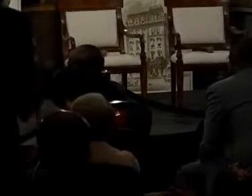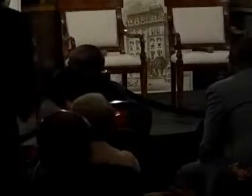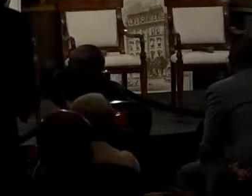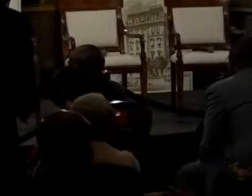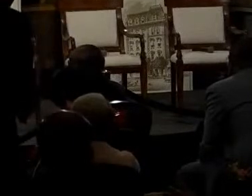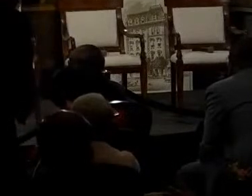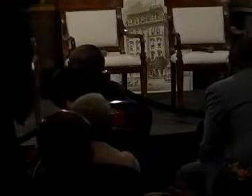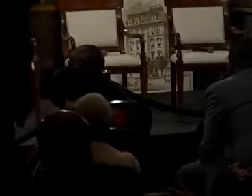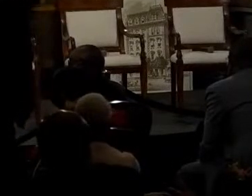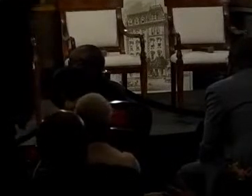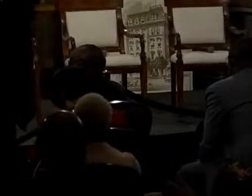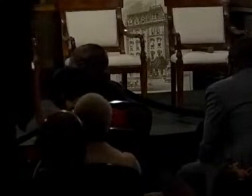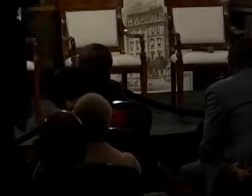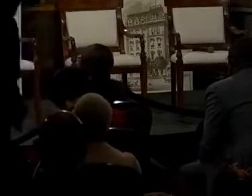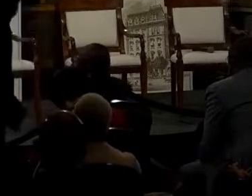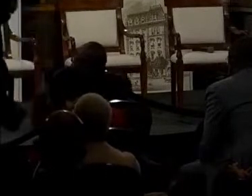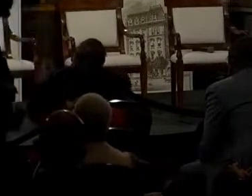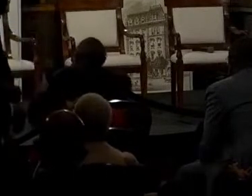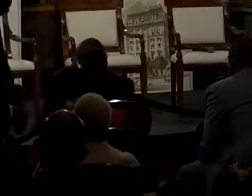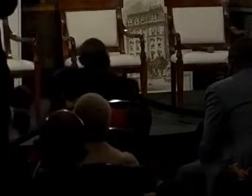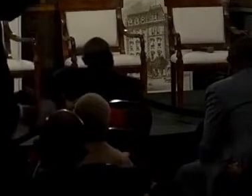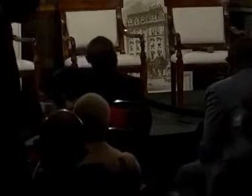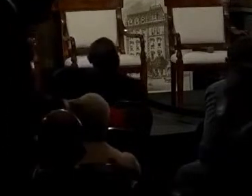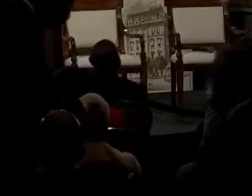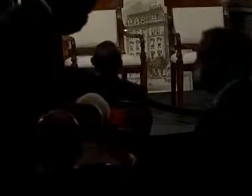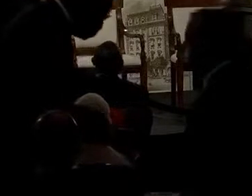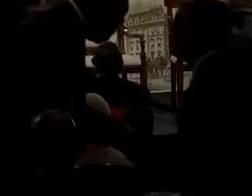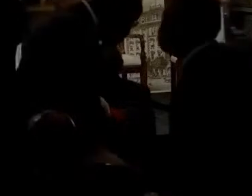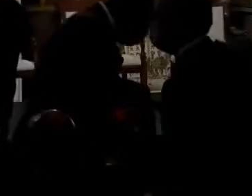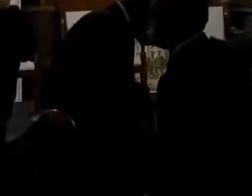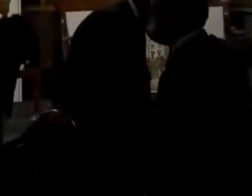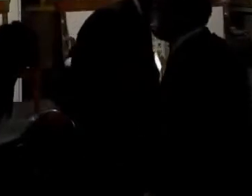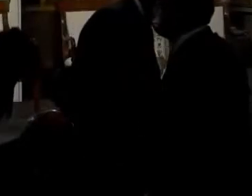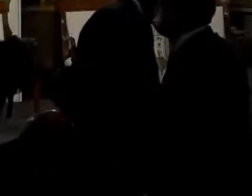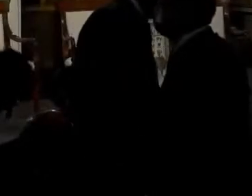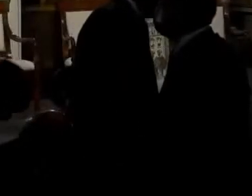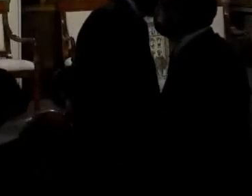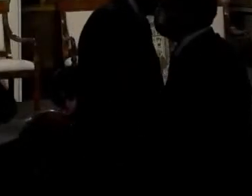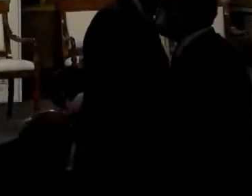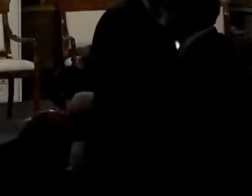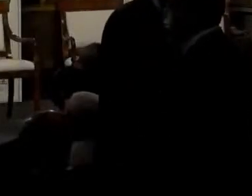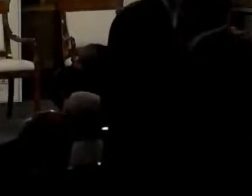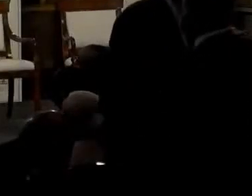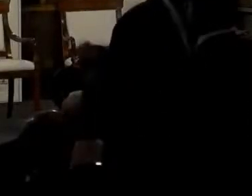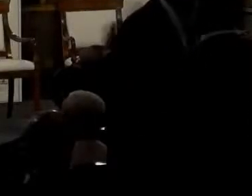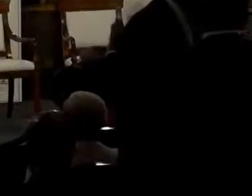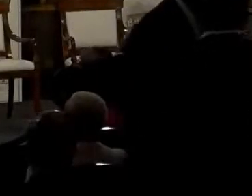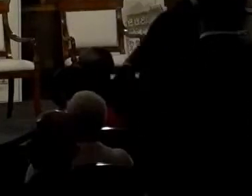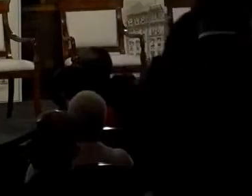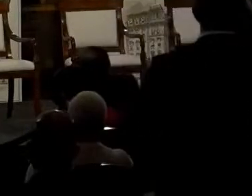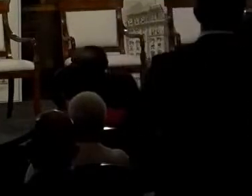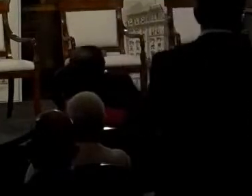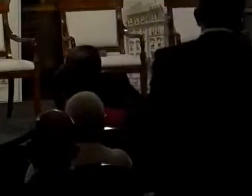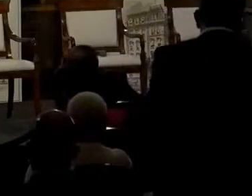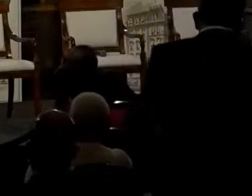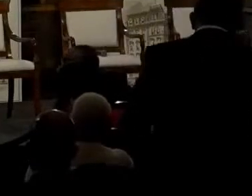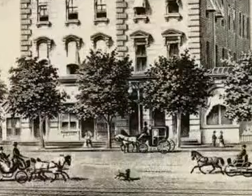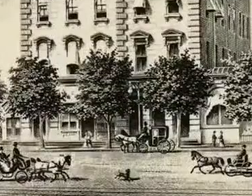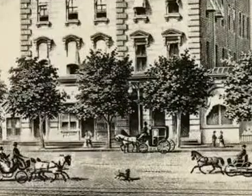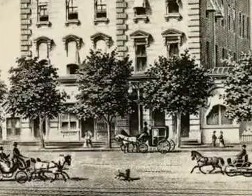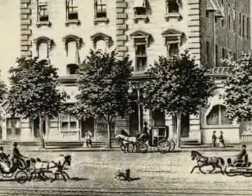now, please turn your attention to the screens as we begin our program with a video message.